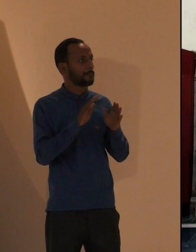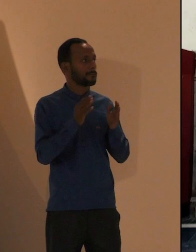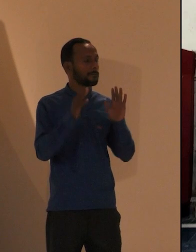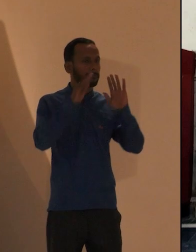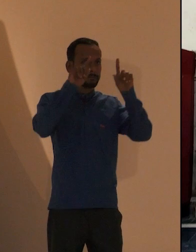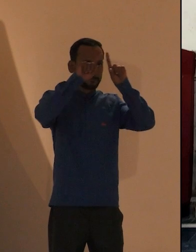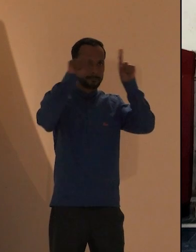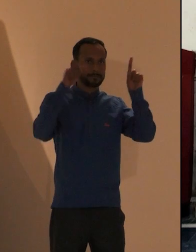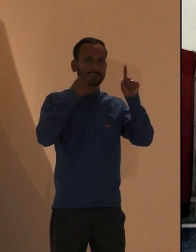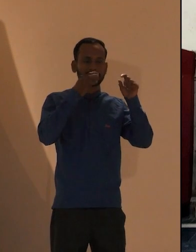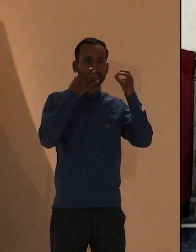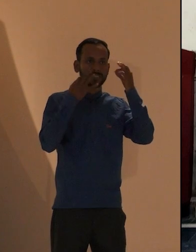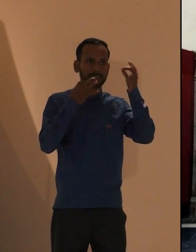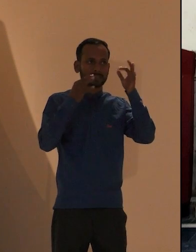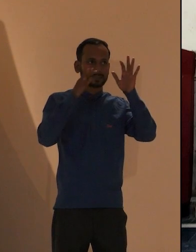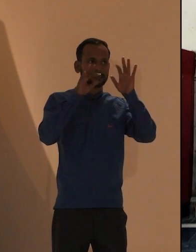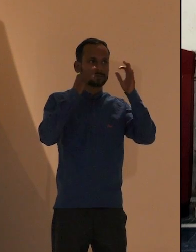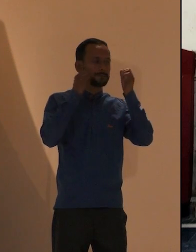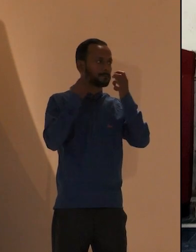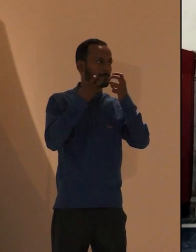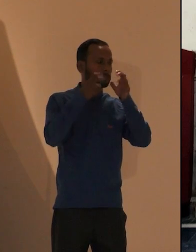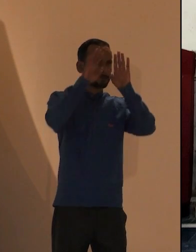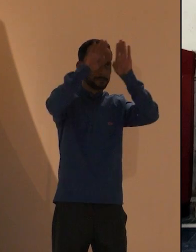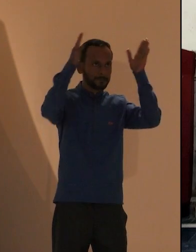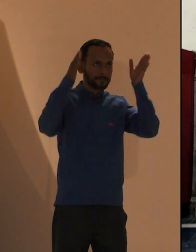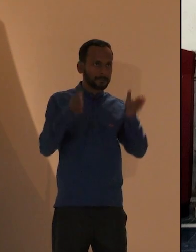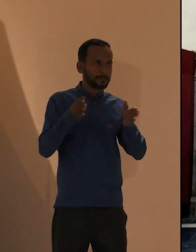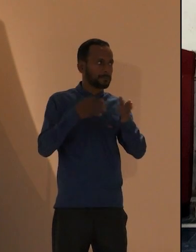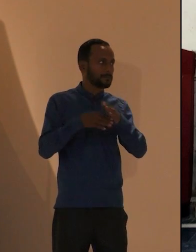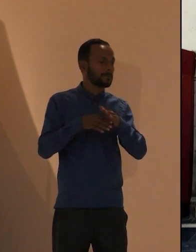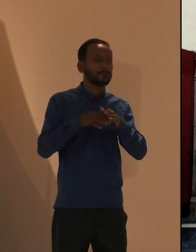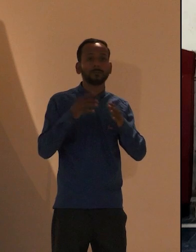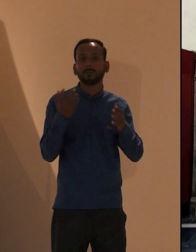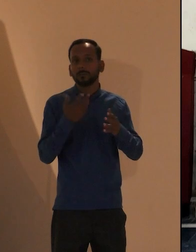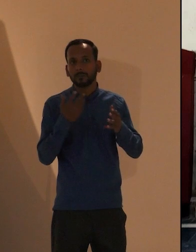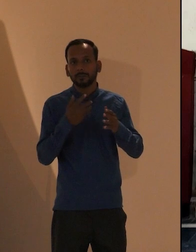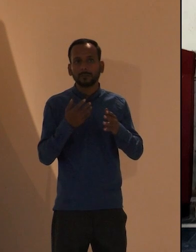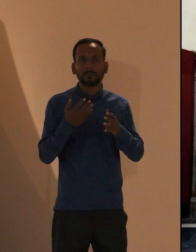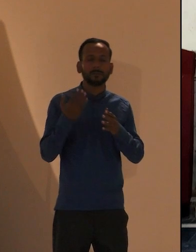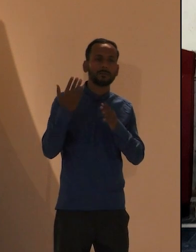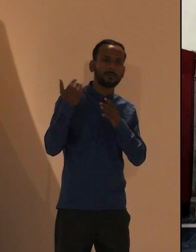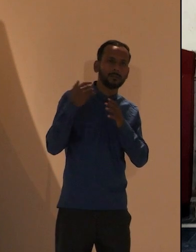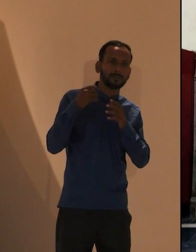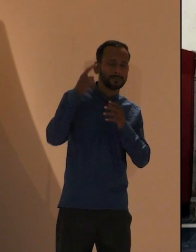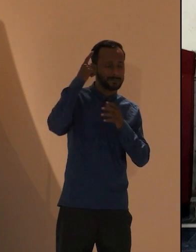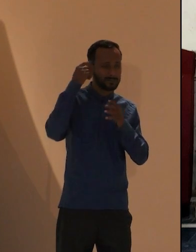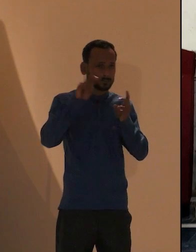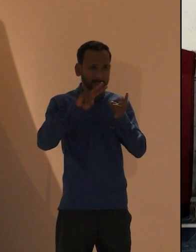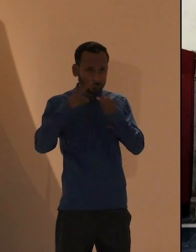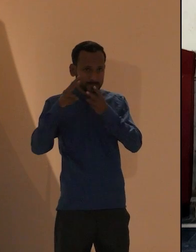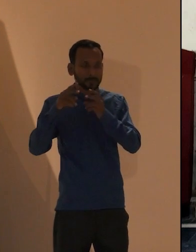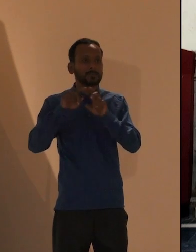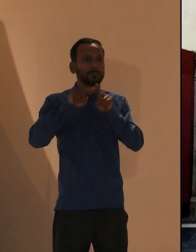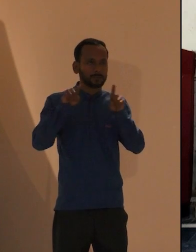glass box, which is something that was done. This was not our curatorial decision. This was a sort